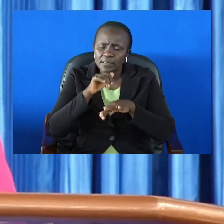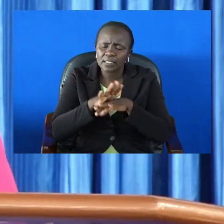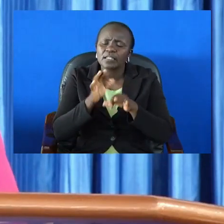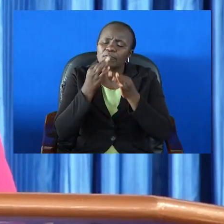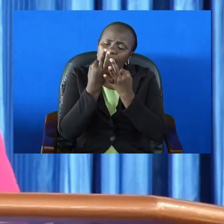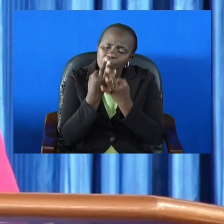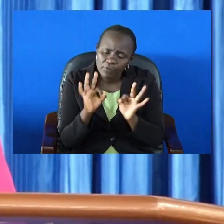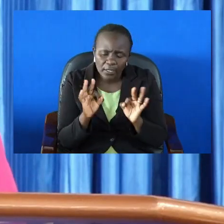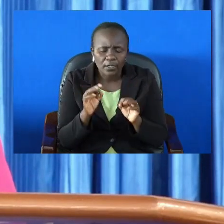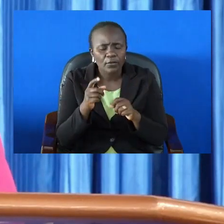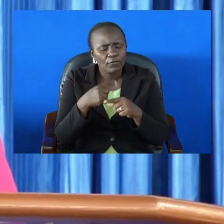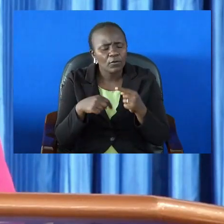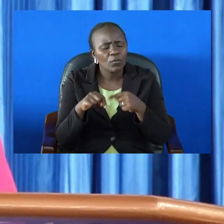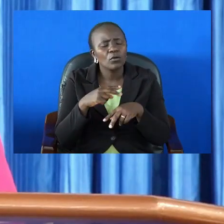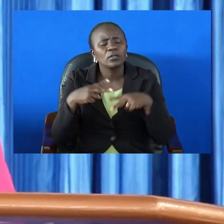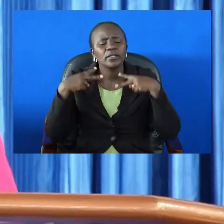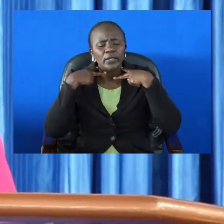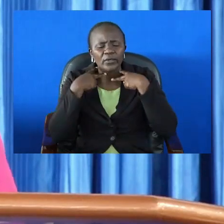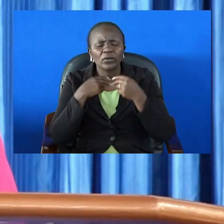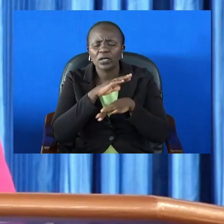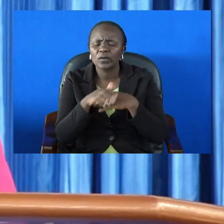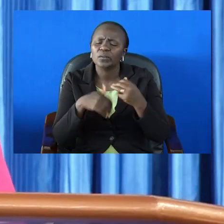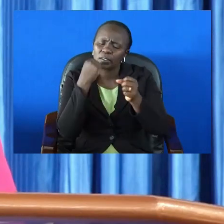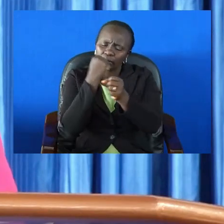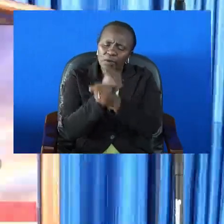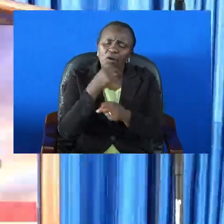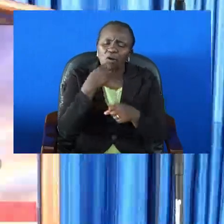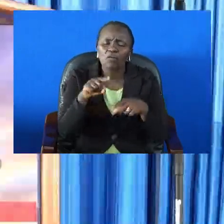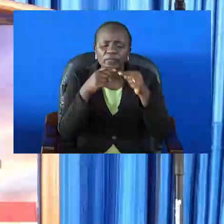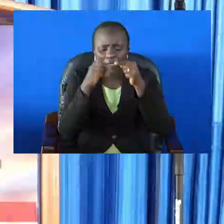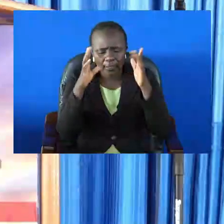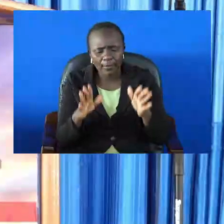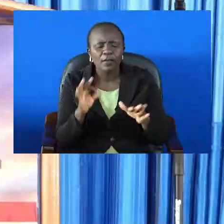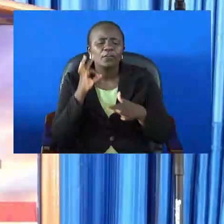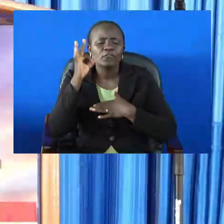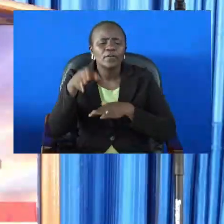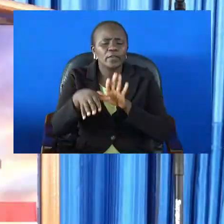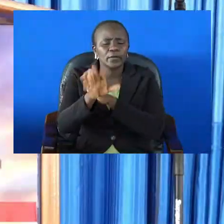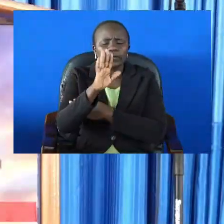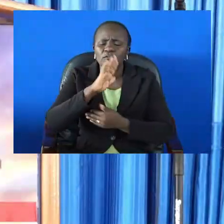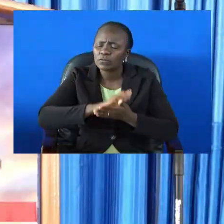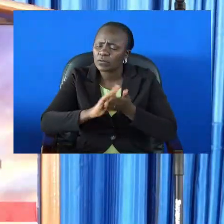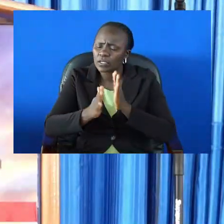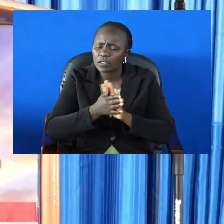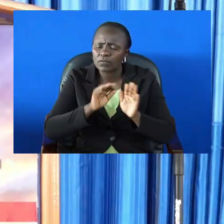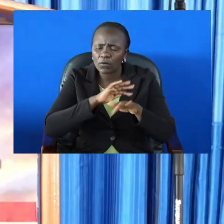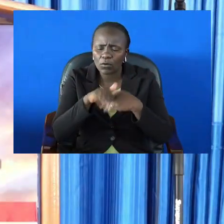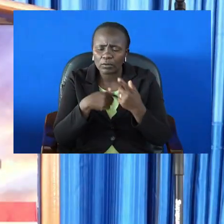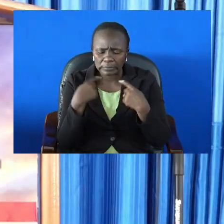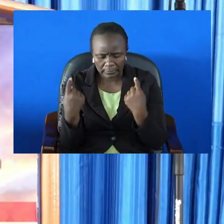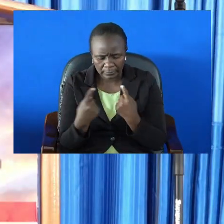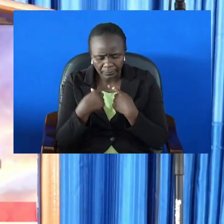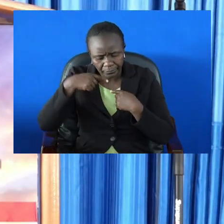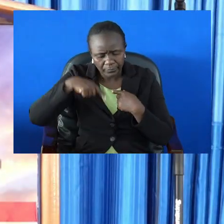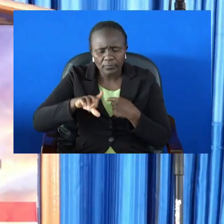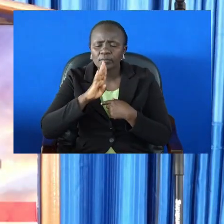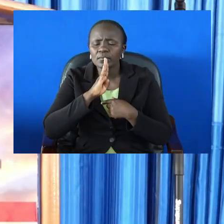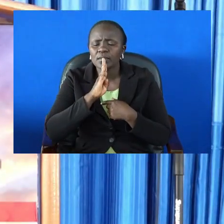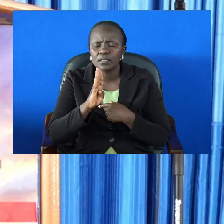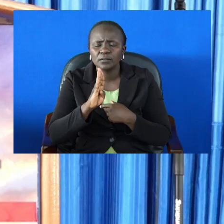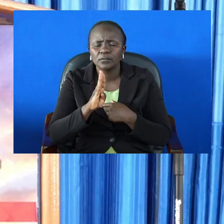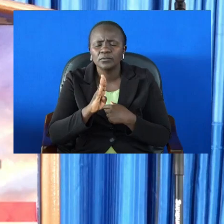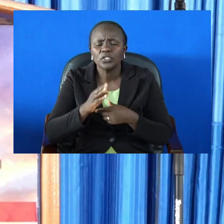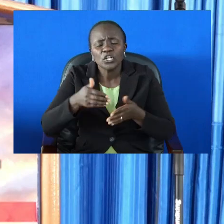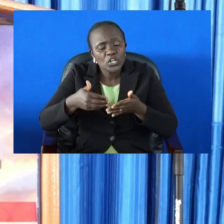them free from every yoke and bond of the enemy. Father God, forgive them their sins, my Father. Let them be